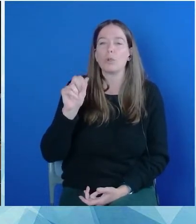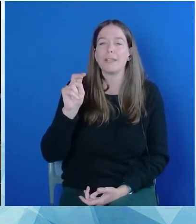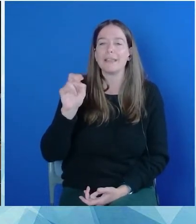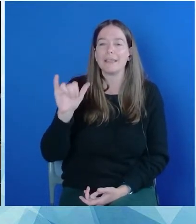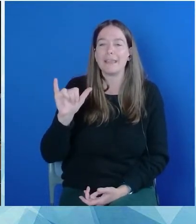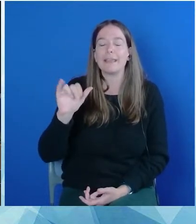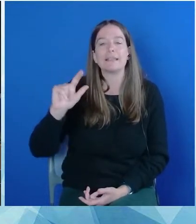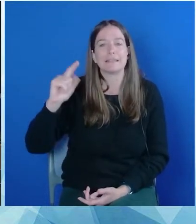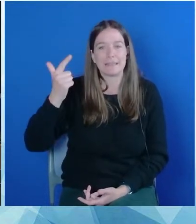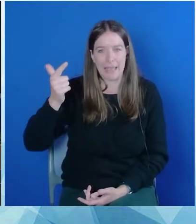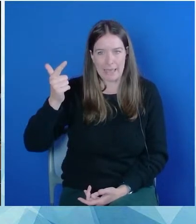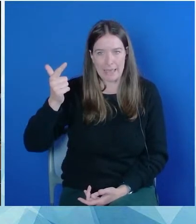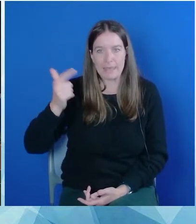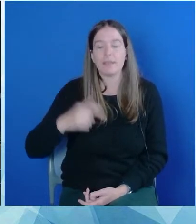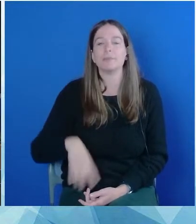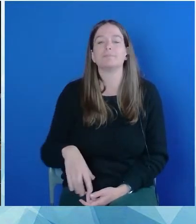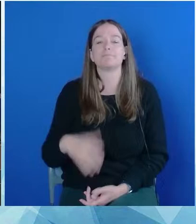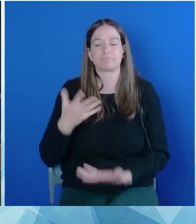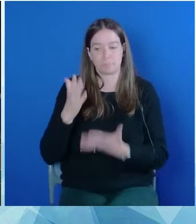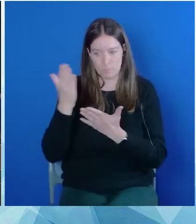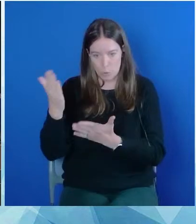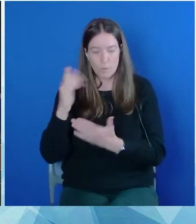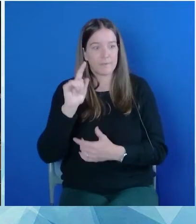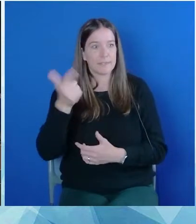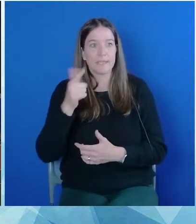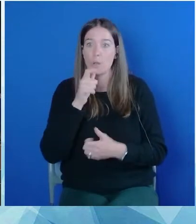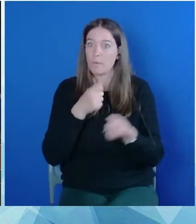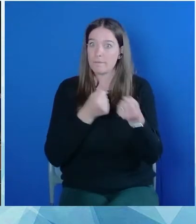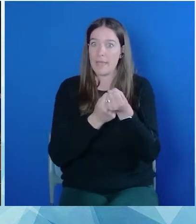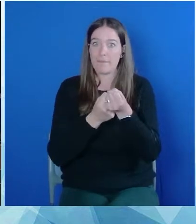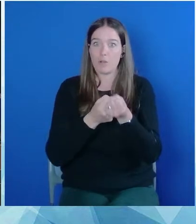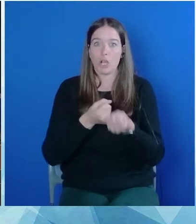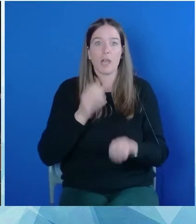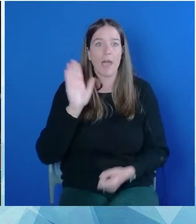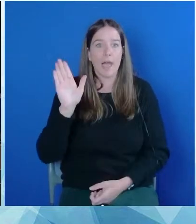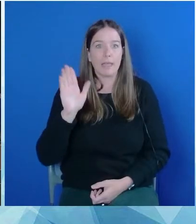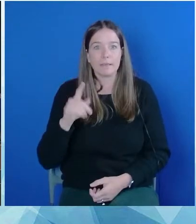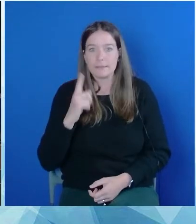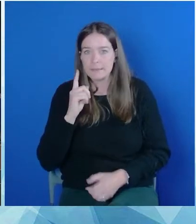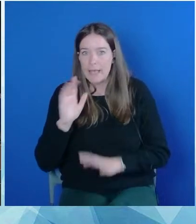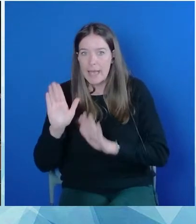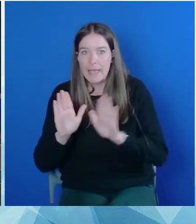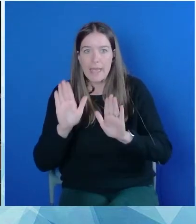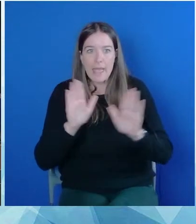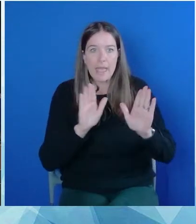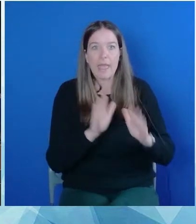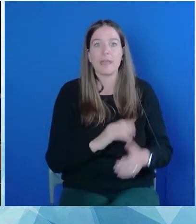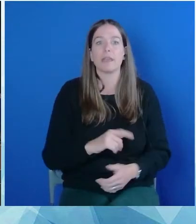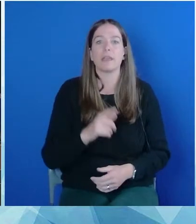been moved and seconded. All those in favor, say aye. Aye. Opposed? Aye.